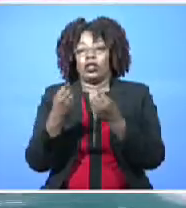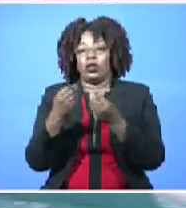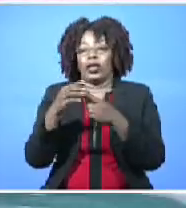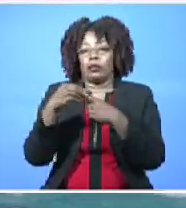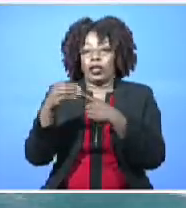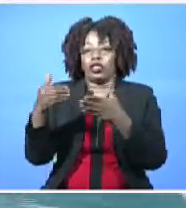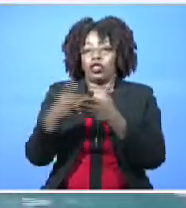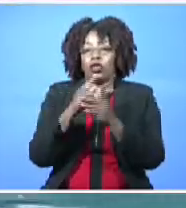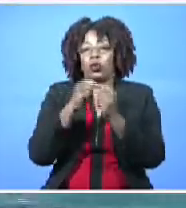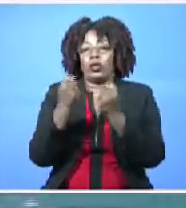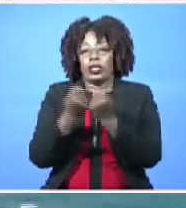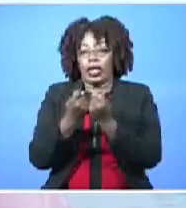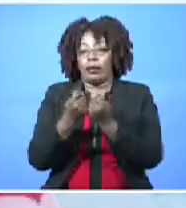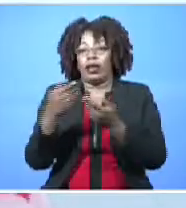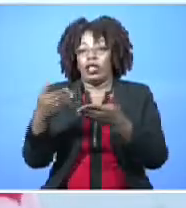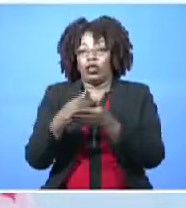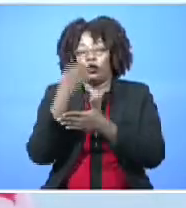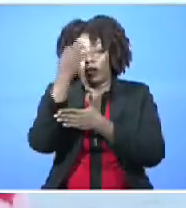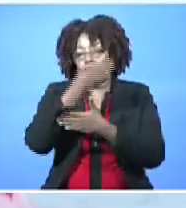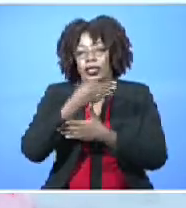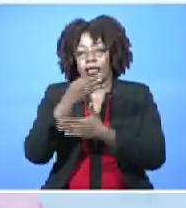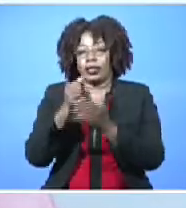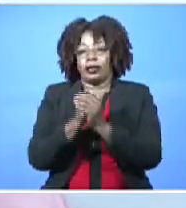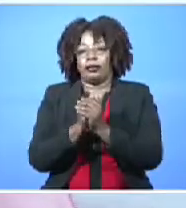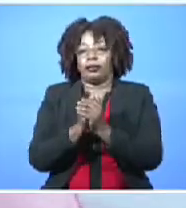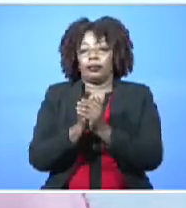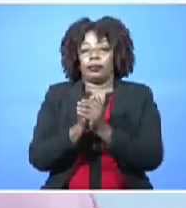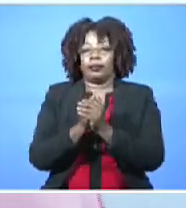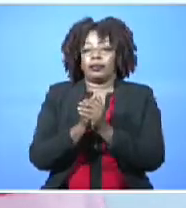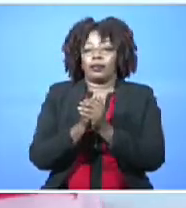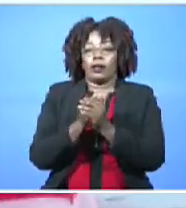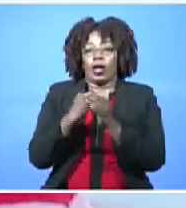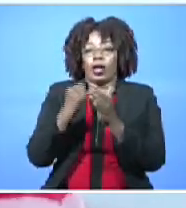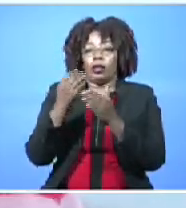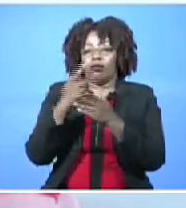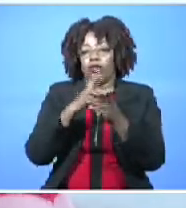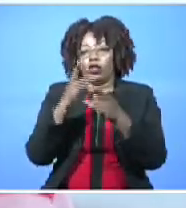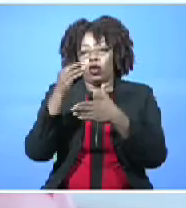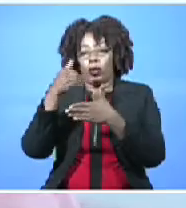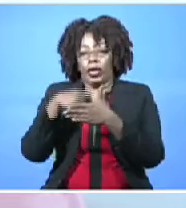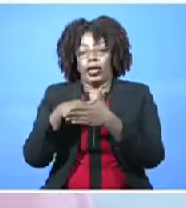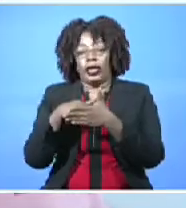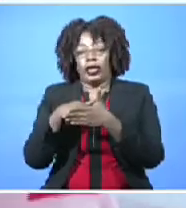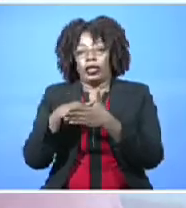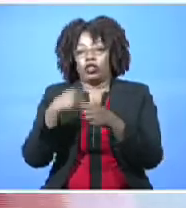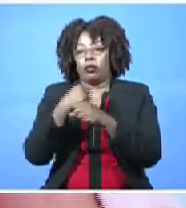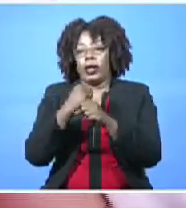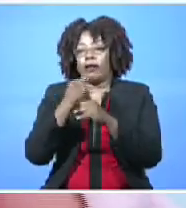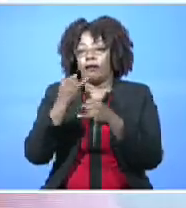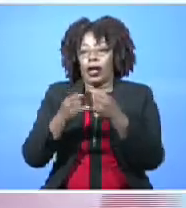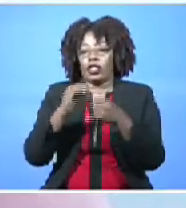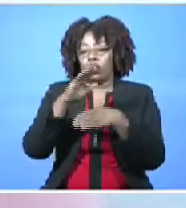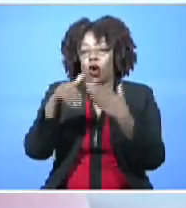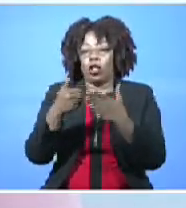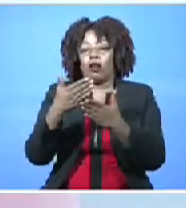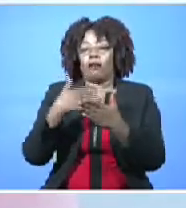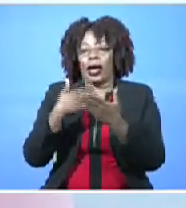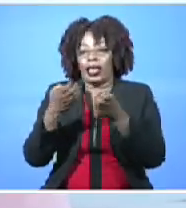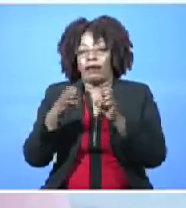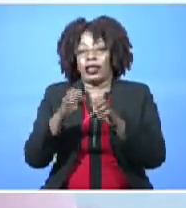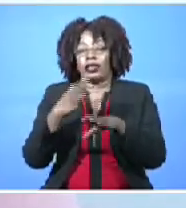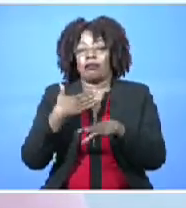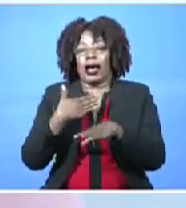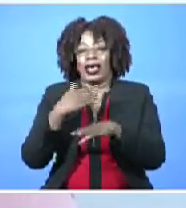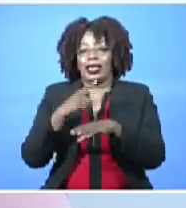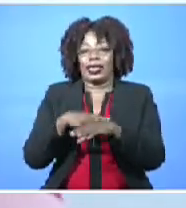like this, a lot of new faces. My expectations for this meet is to go in and try to make finals in all my events. My